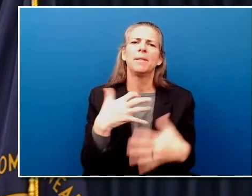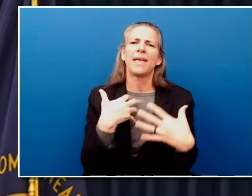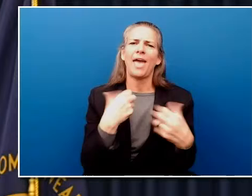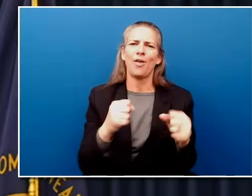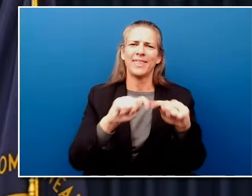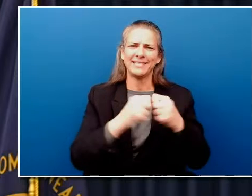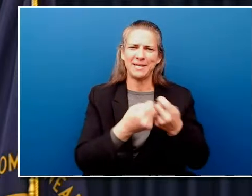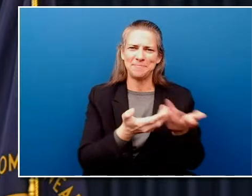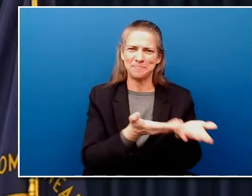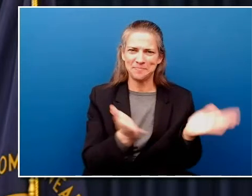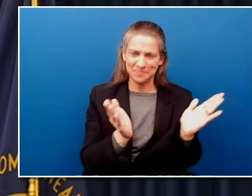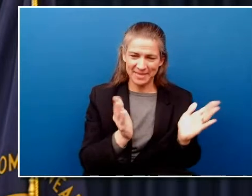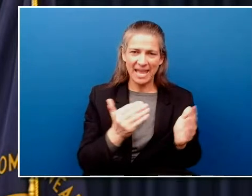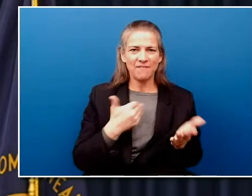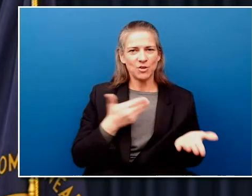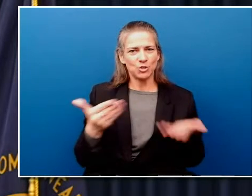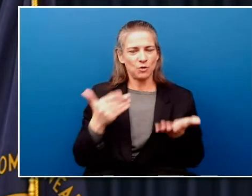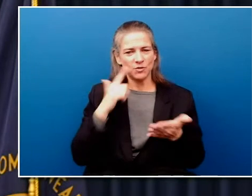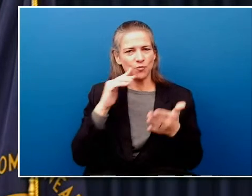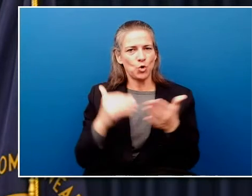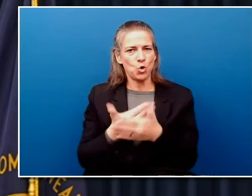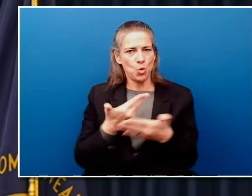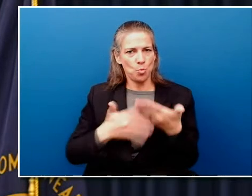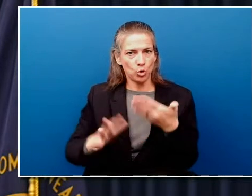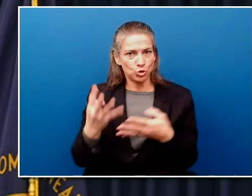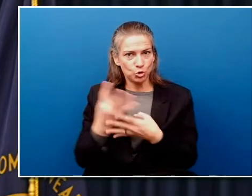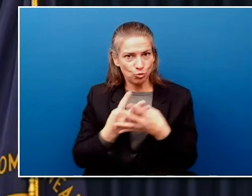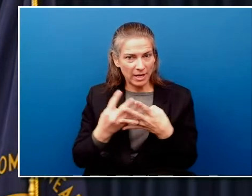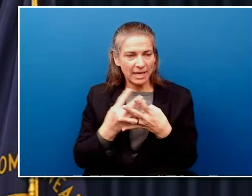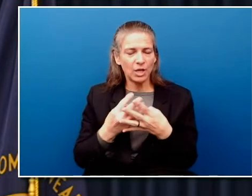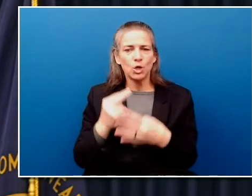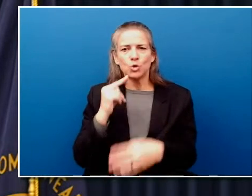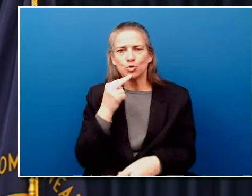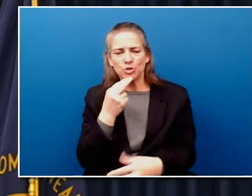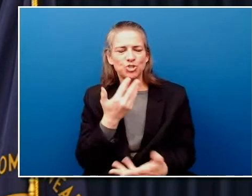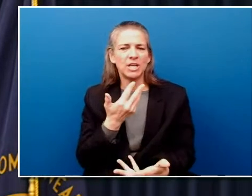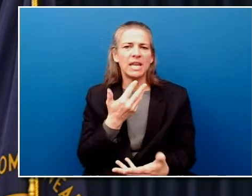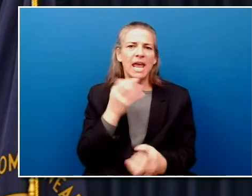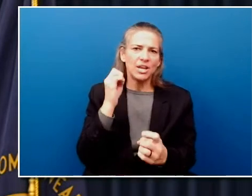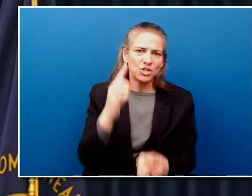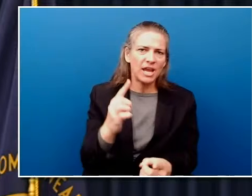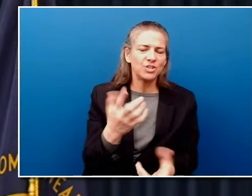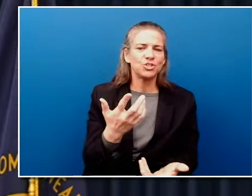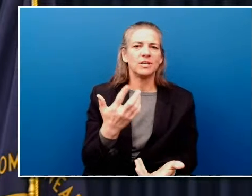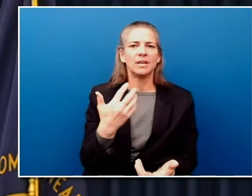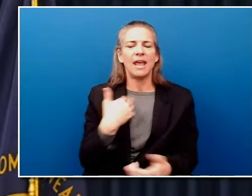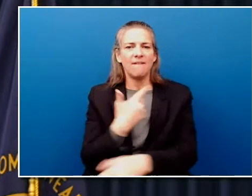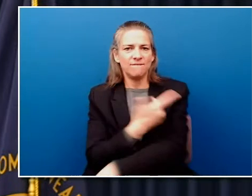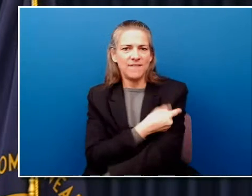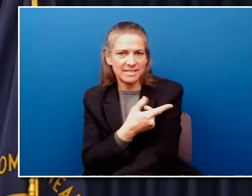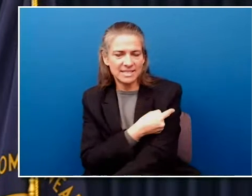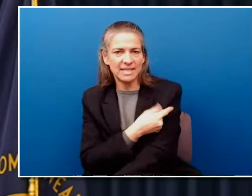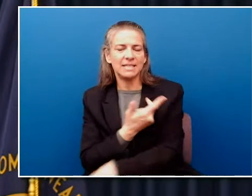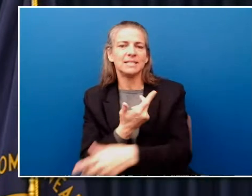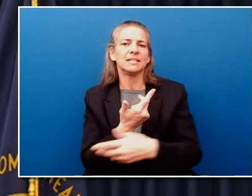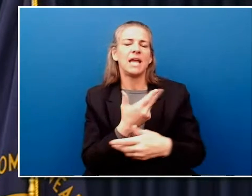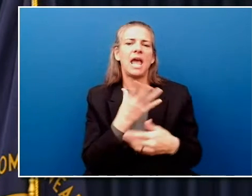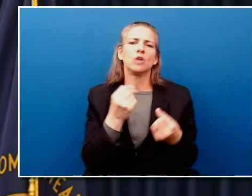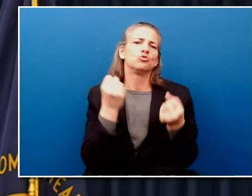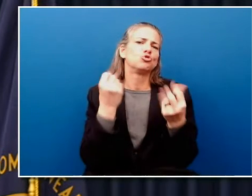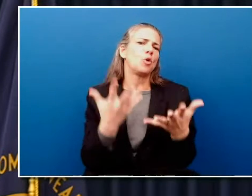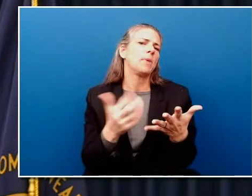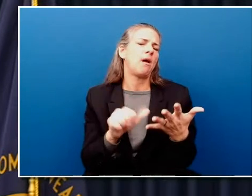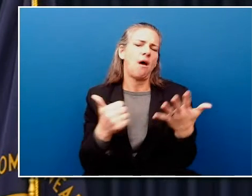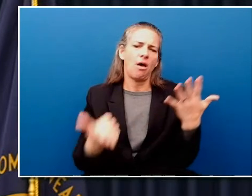provides services from newborn screenings and nutrition education to administering vaccines, medication programs, and so much